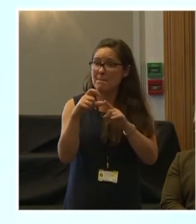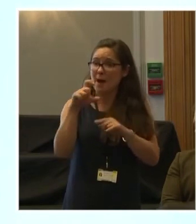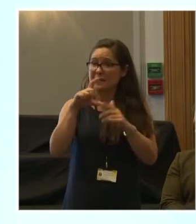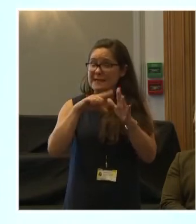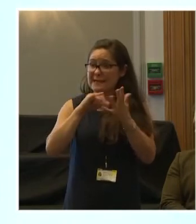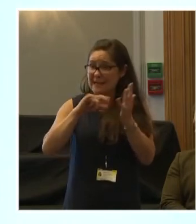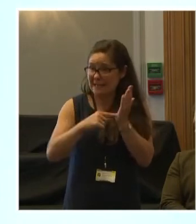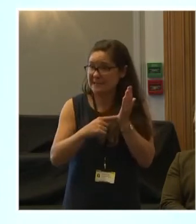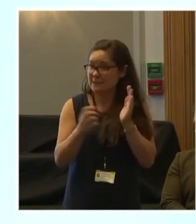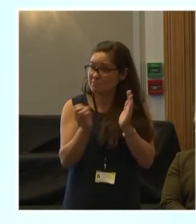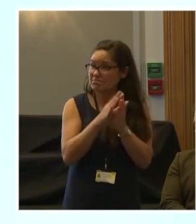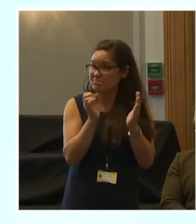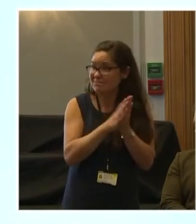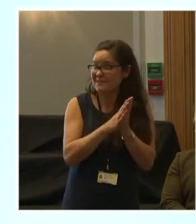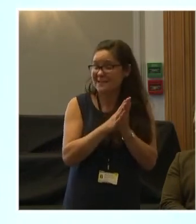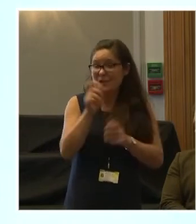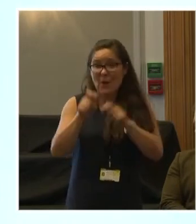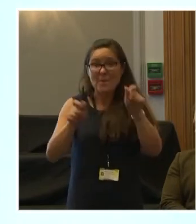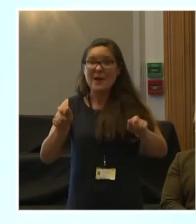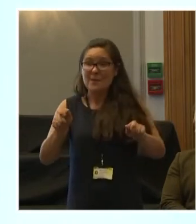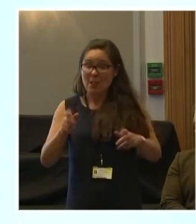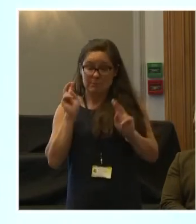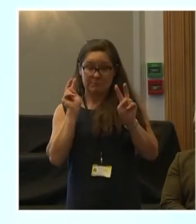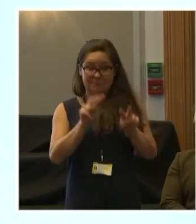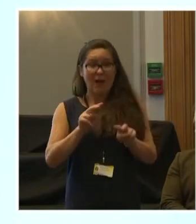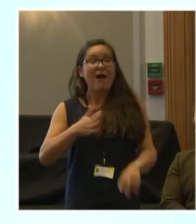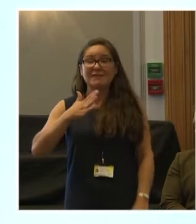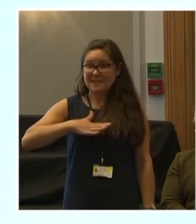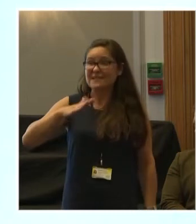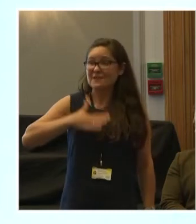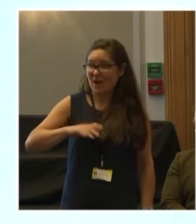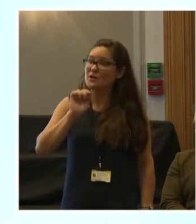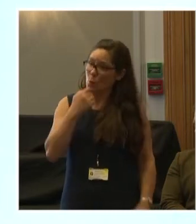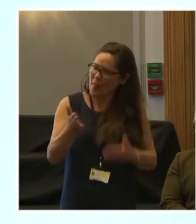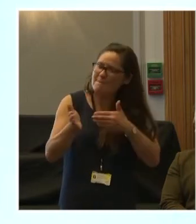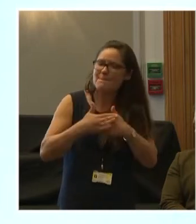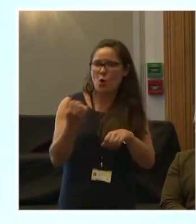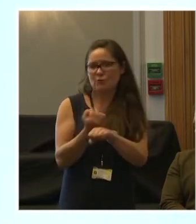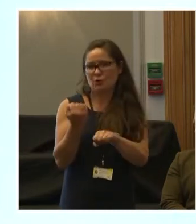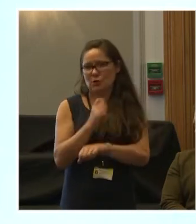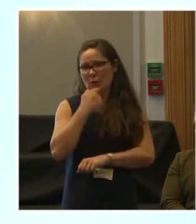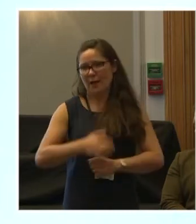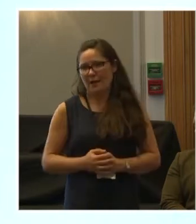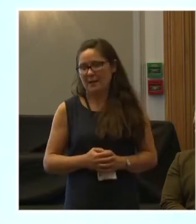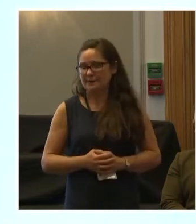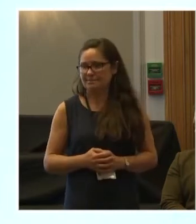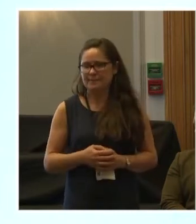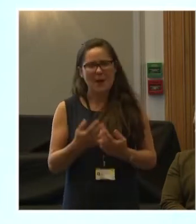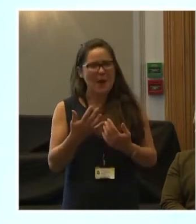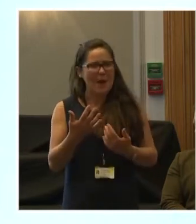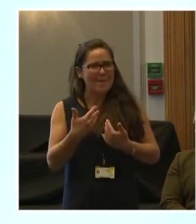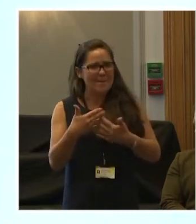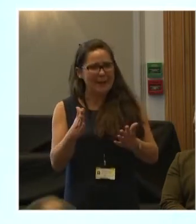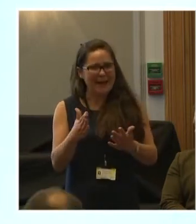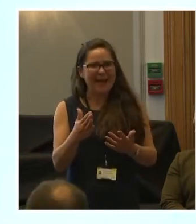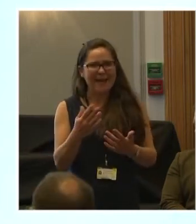99% of those who attended were satisfied. So there'll be many more of those to come. You also told us in